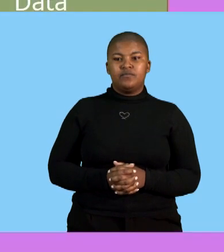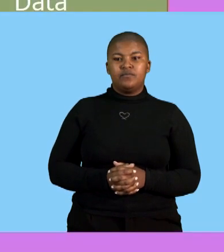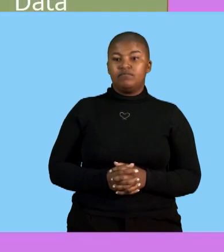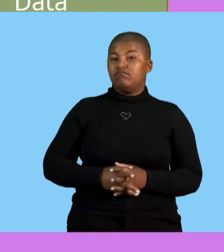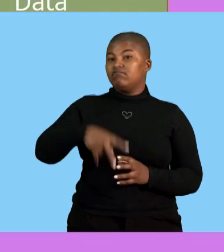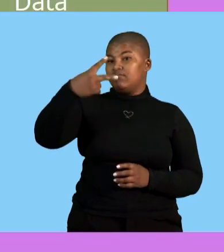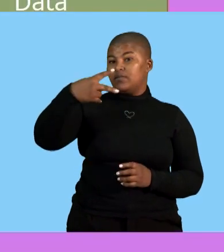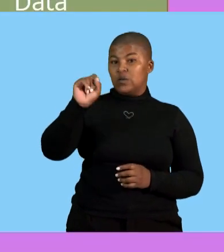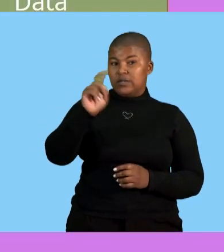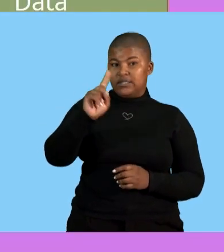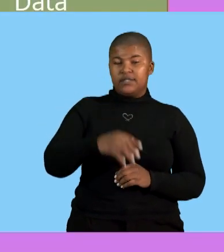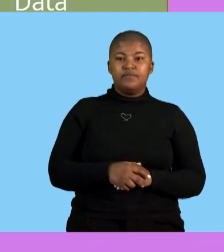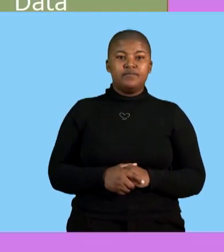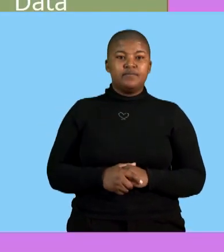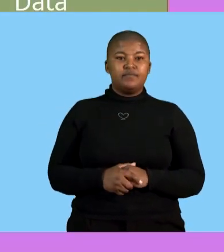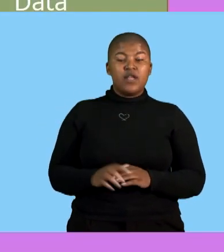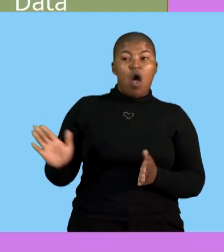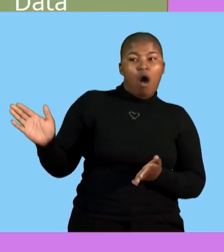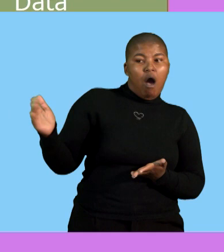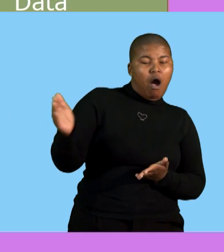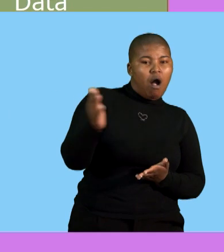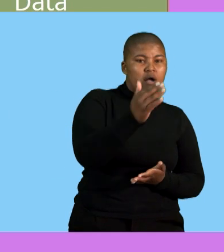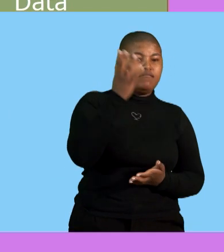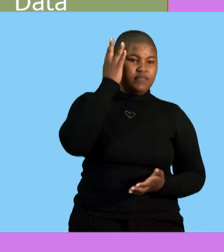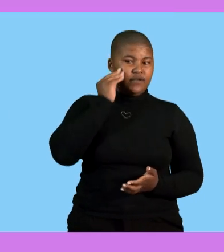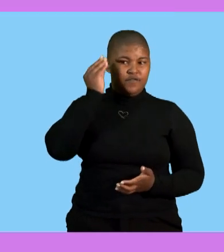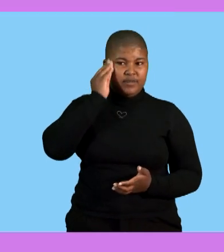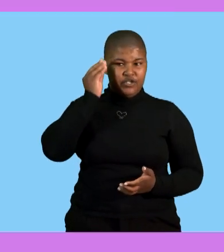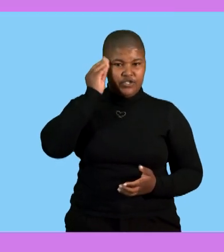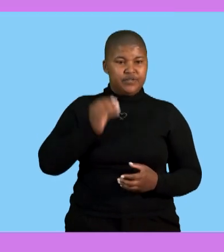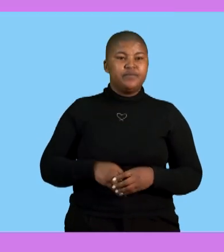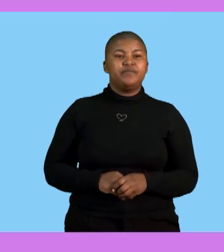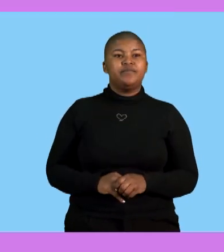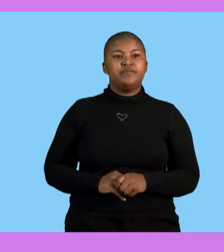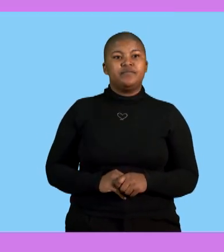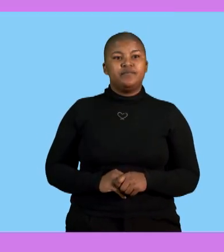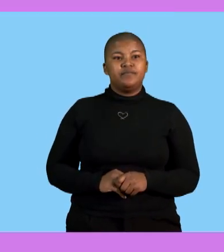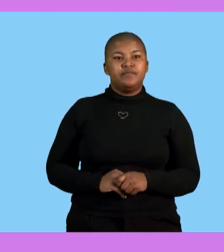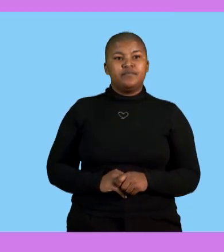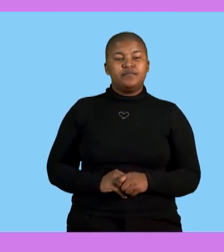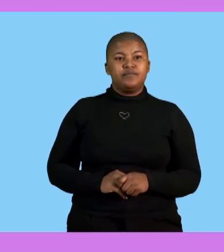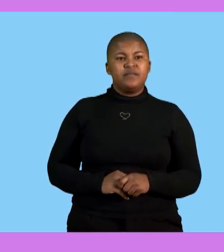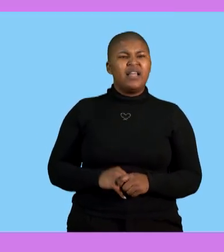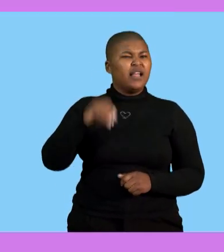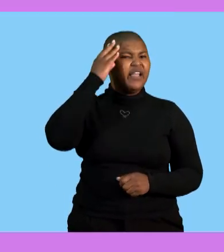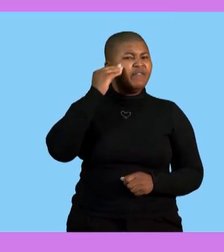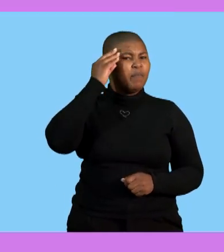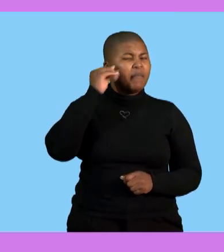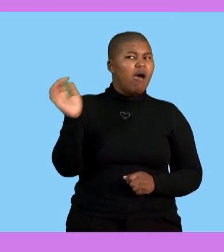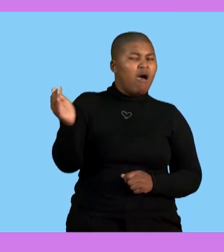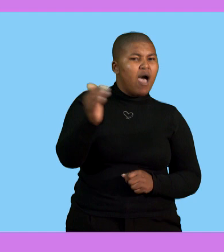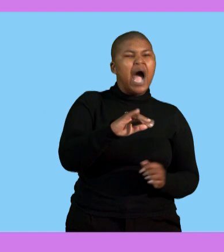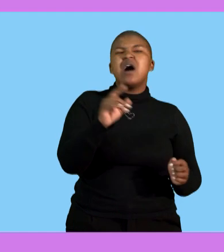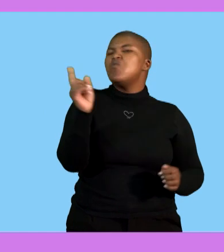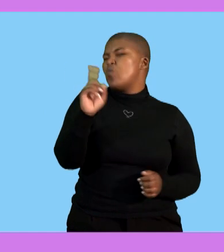concept could be collecting data. Now, data collection is a